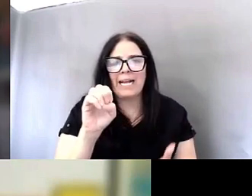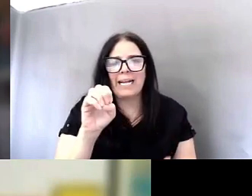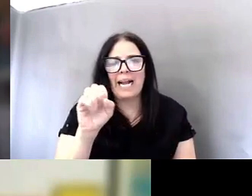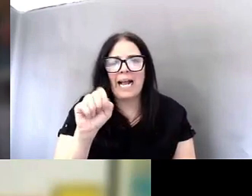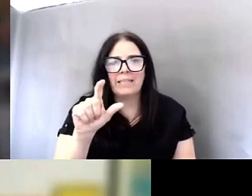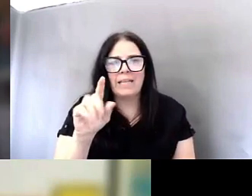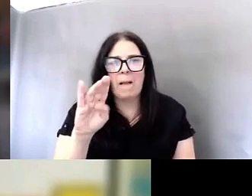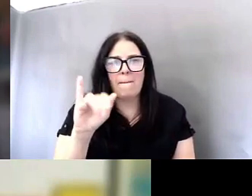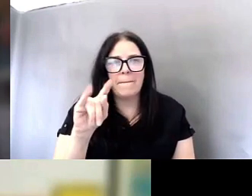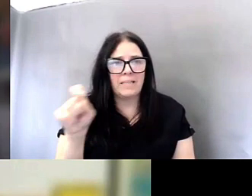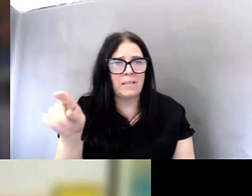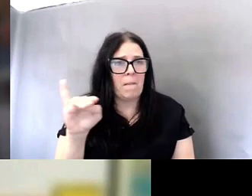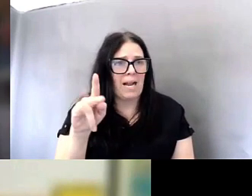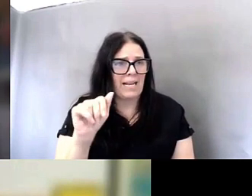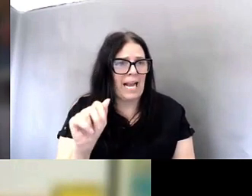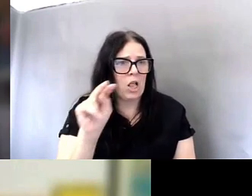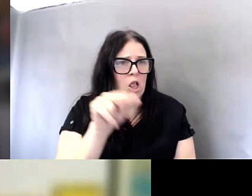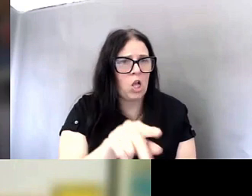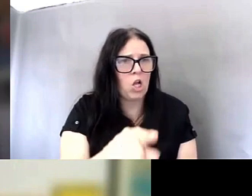show people.